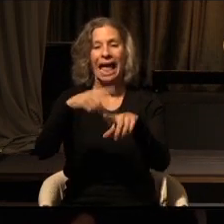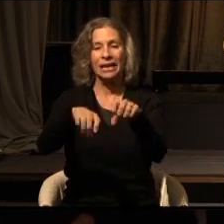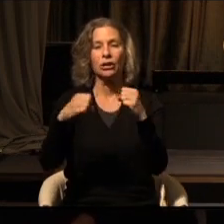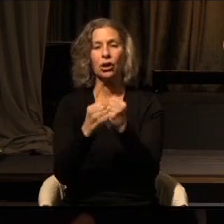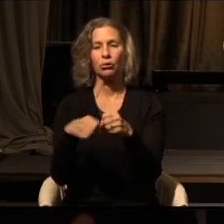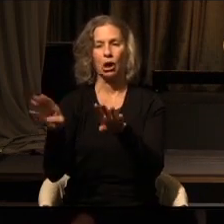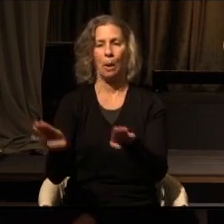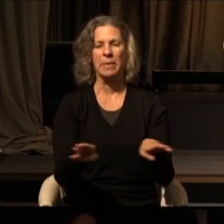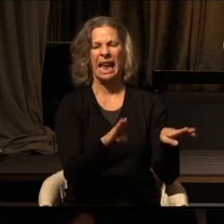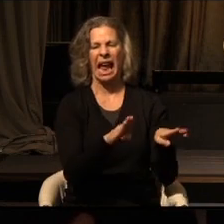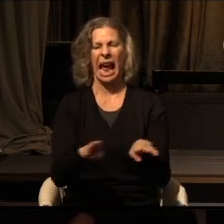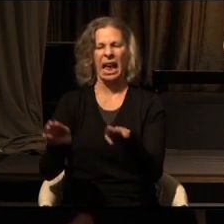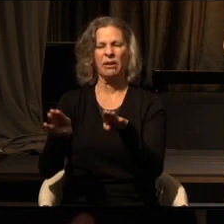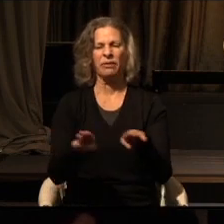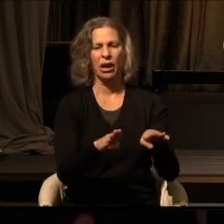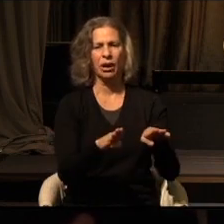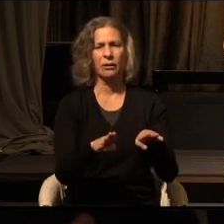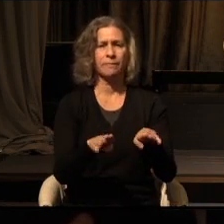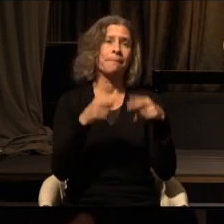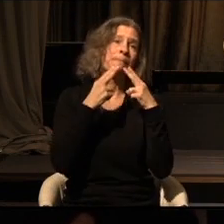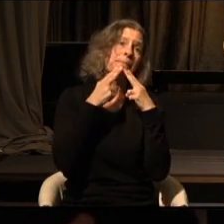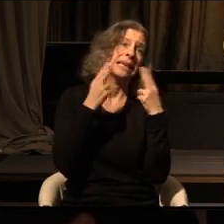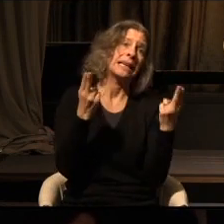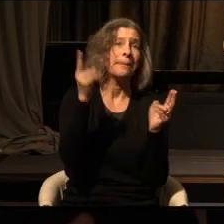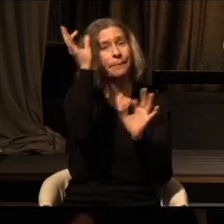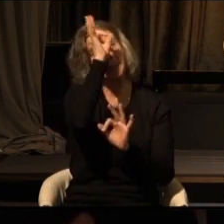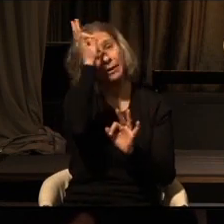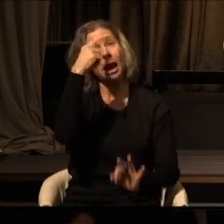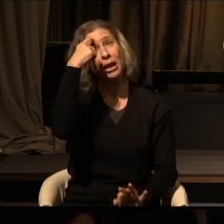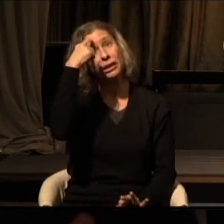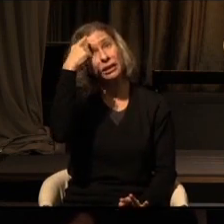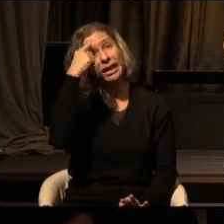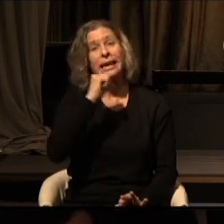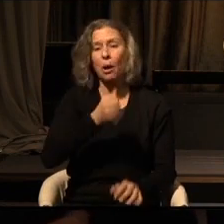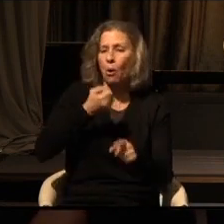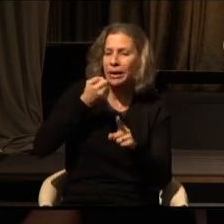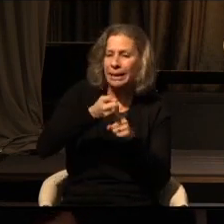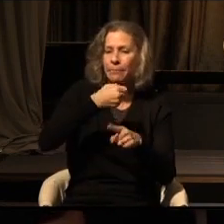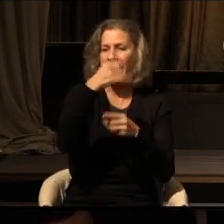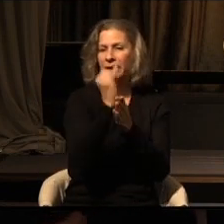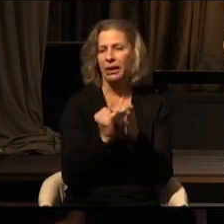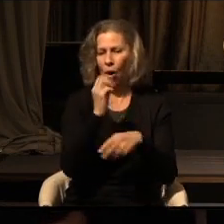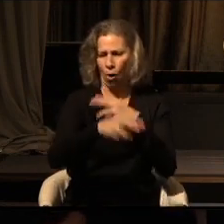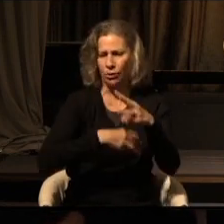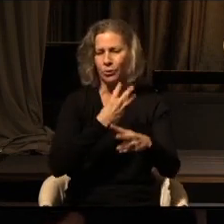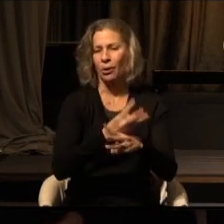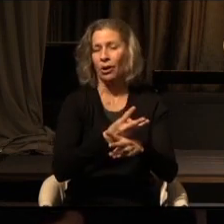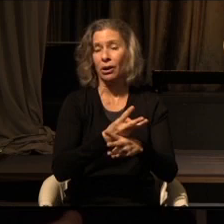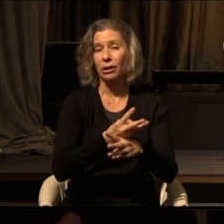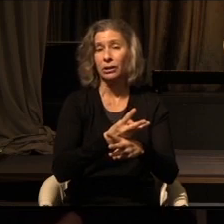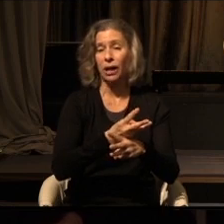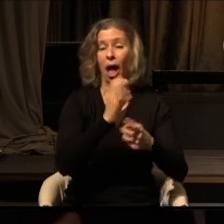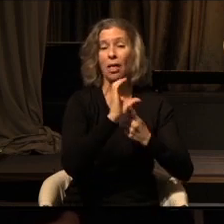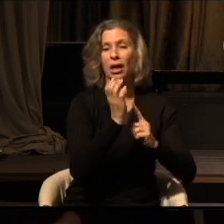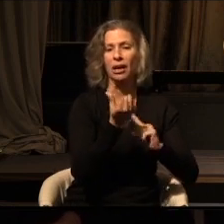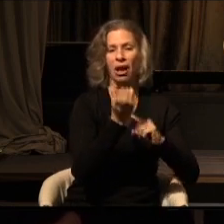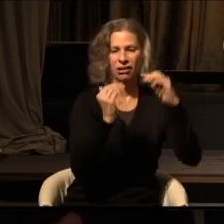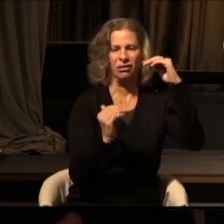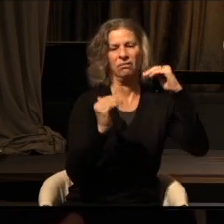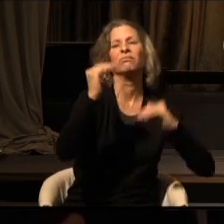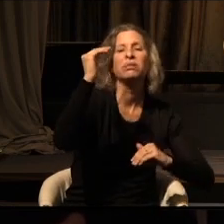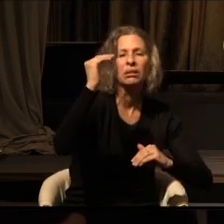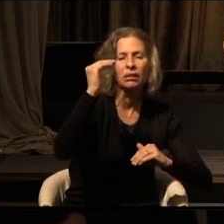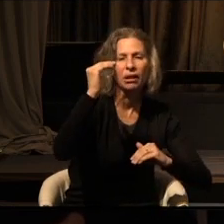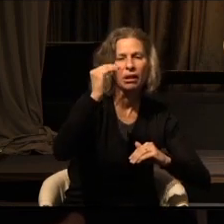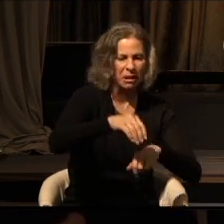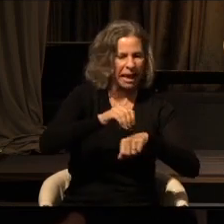behavior. It would be naive to think that this would not impact the arts world. The cultural inequity that pervades